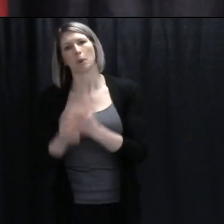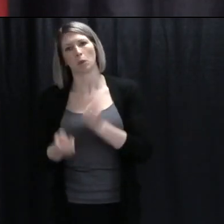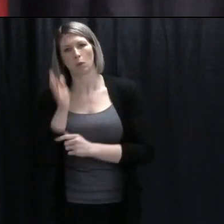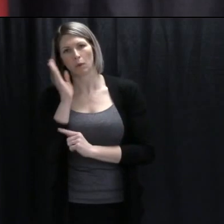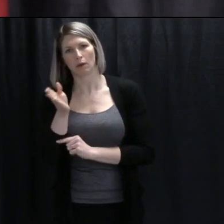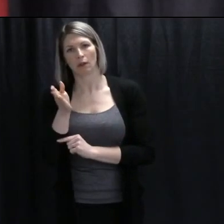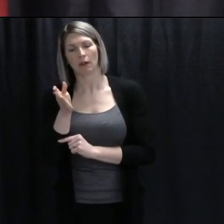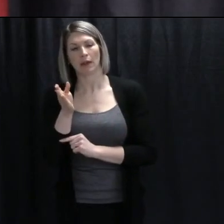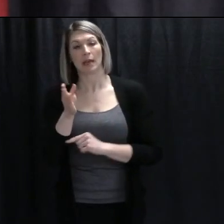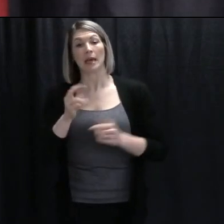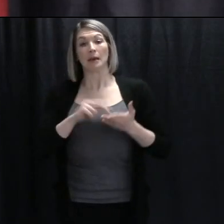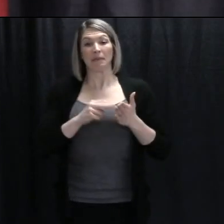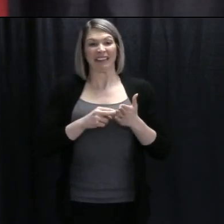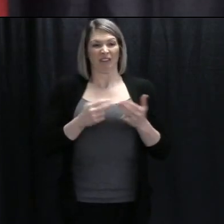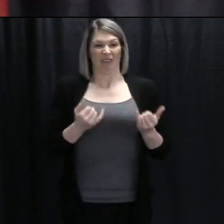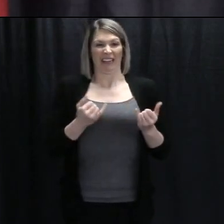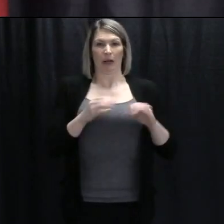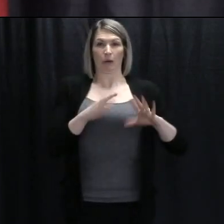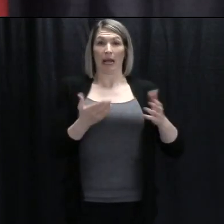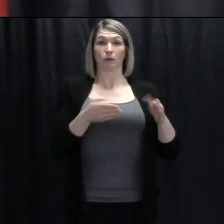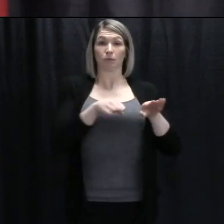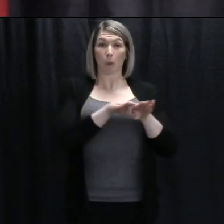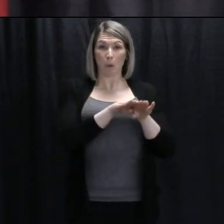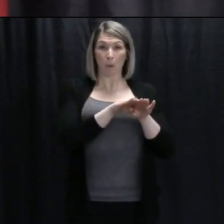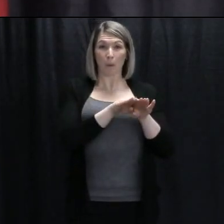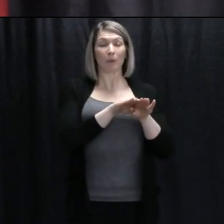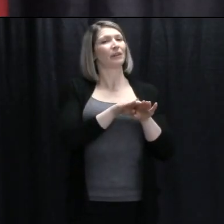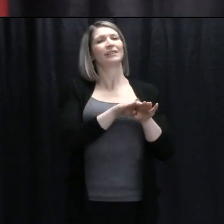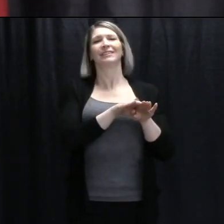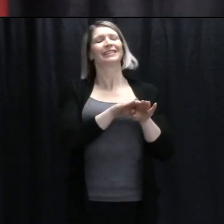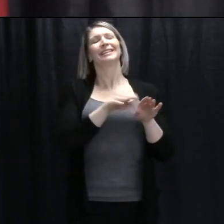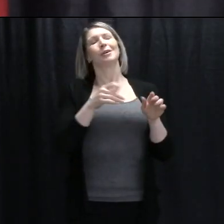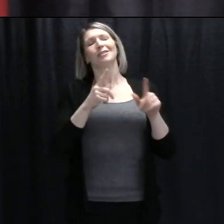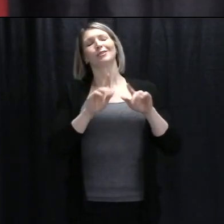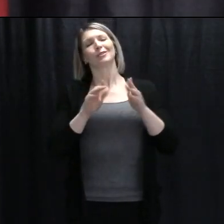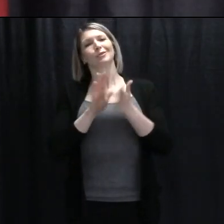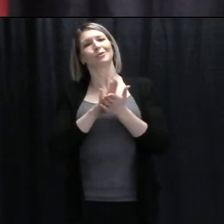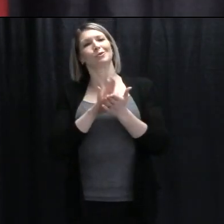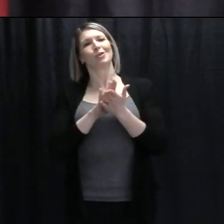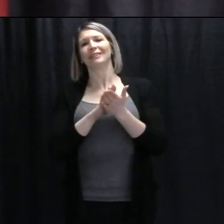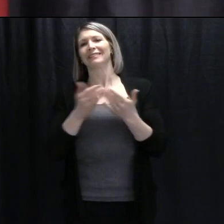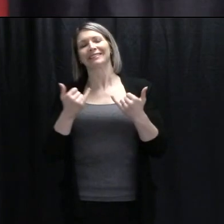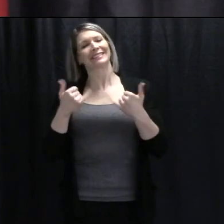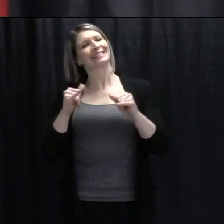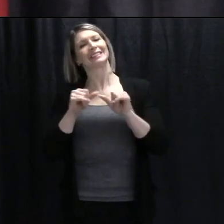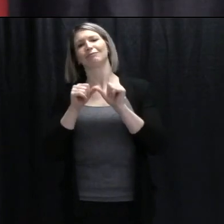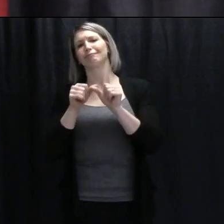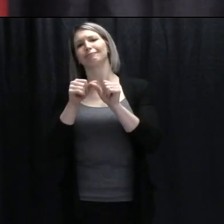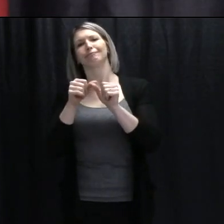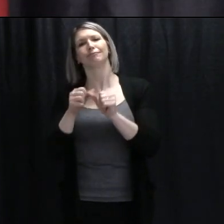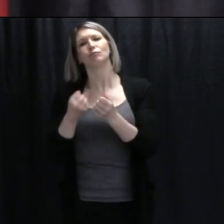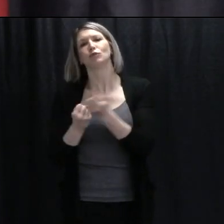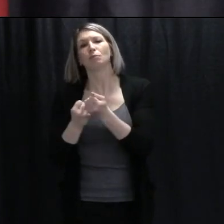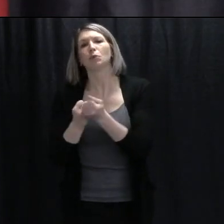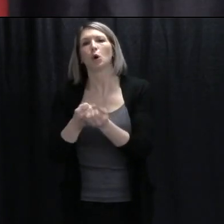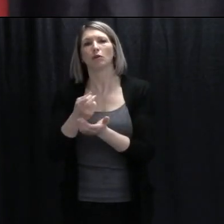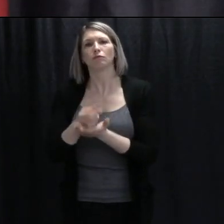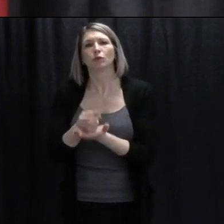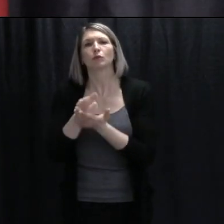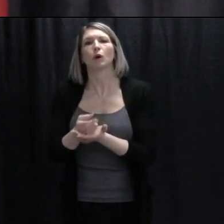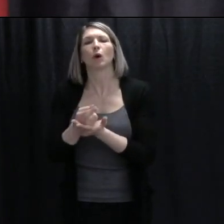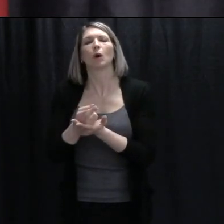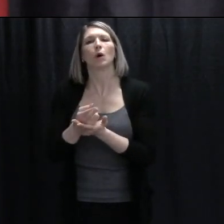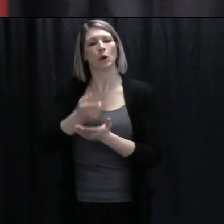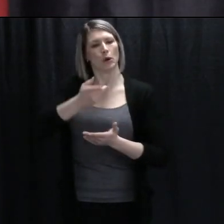over. In anticipation of the cancellation of exams, the school districts have been working to develop continuity